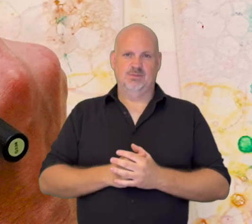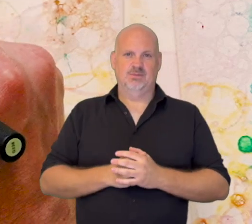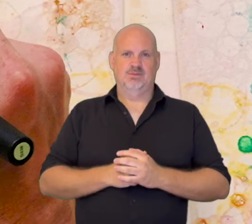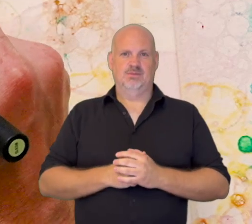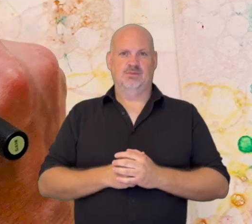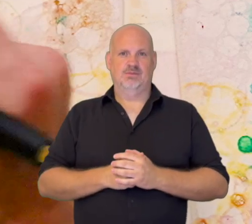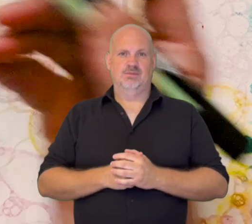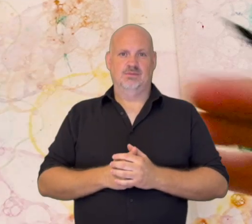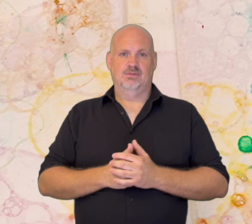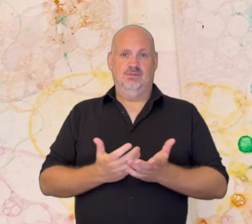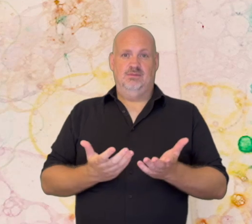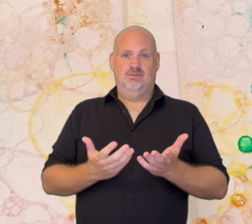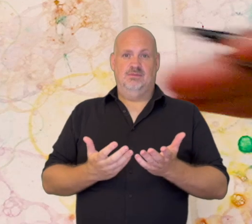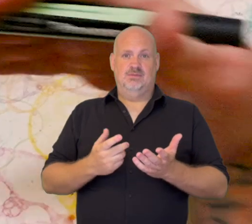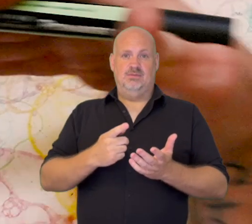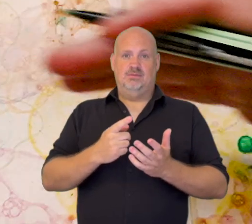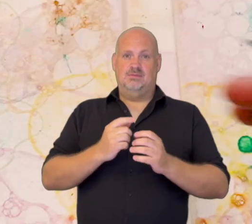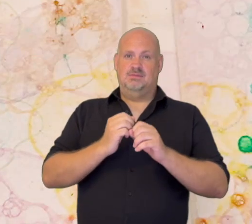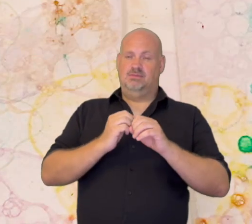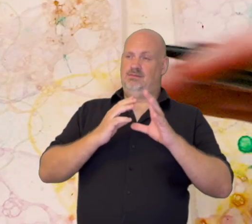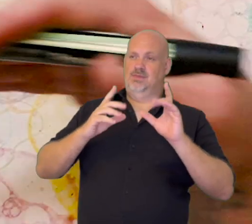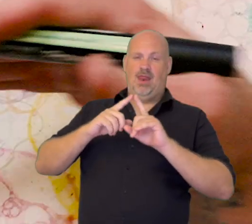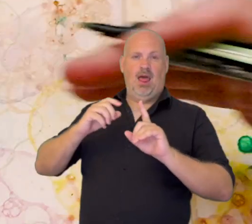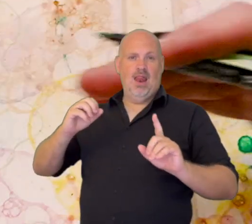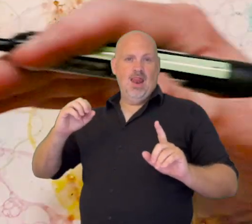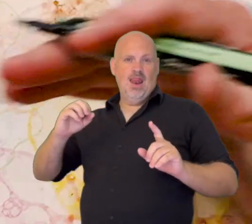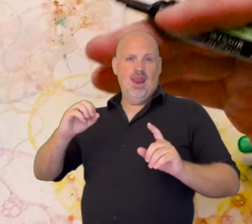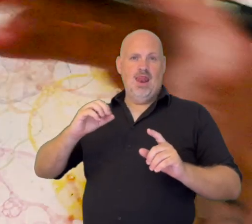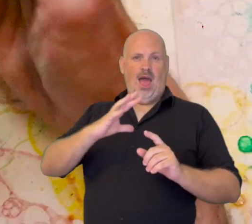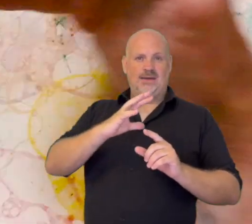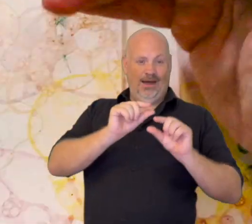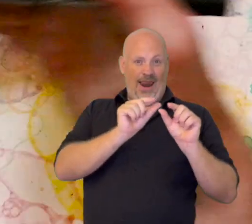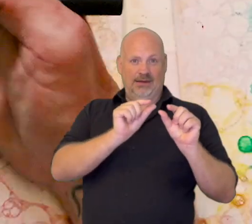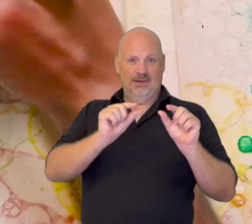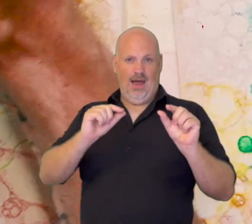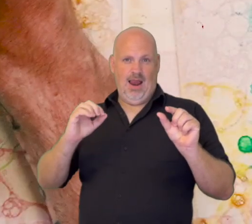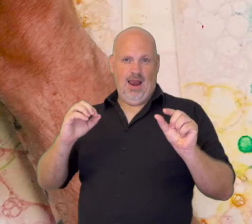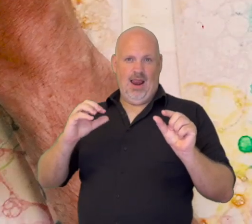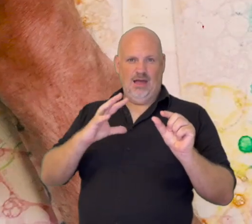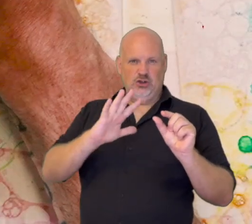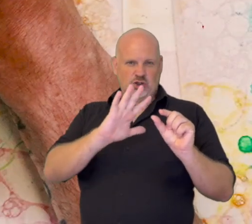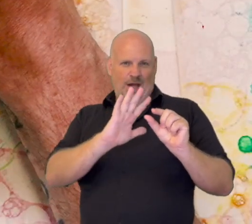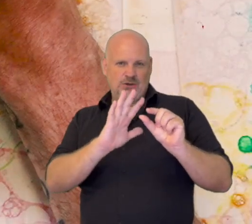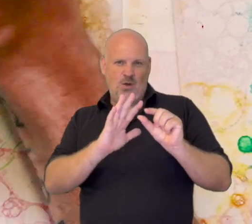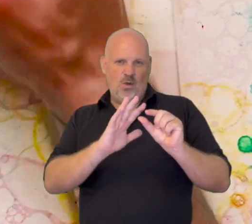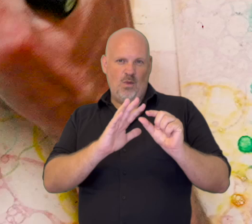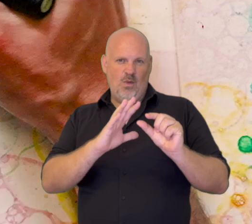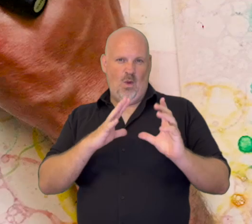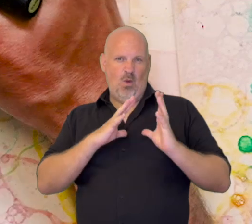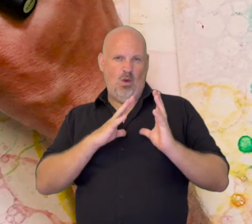And that, so if you just imagine the light kind of hitting the letters from here where the shadow would be. This A's kind of got one already